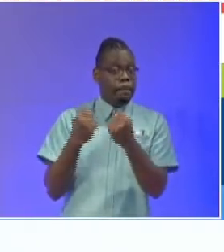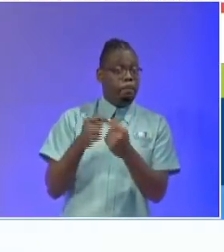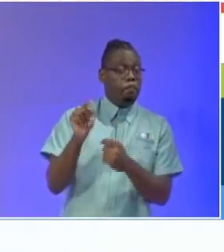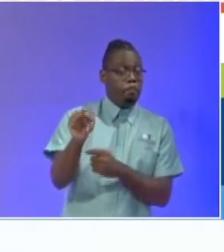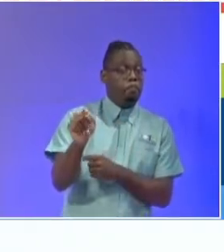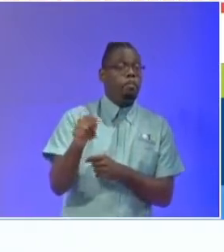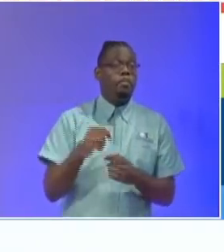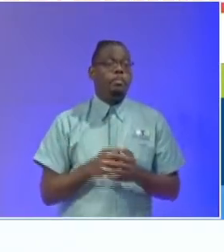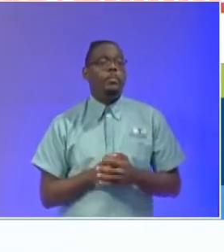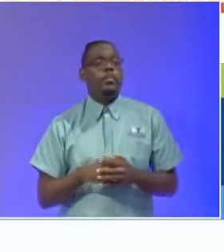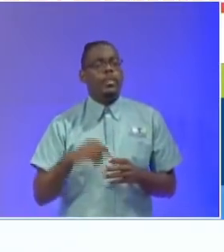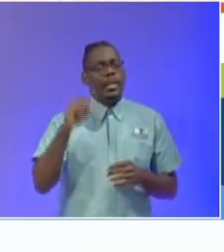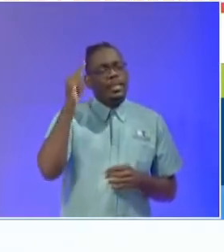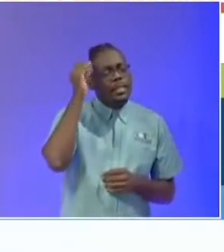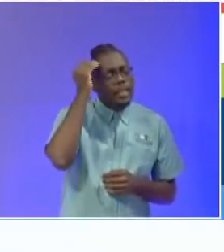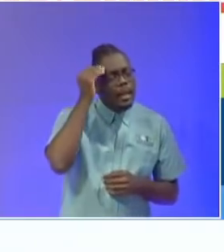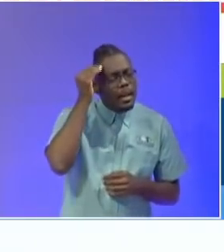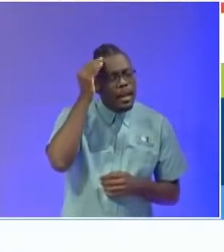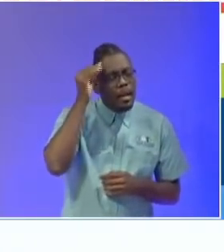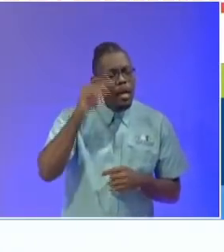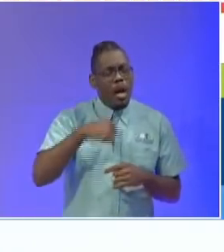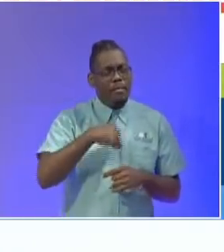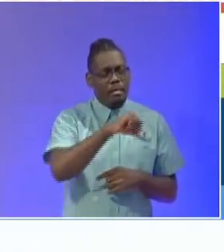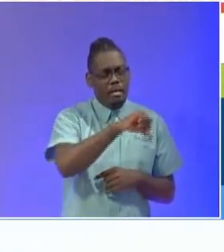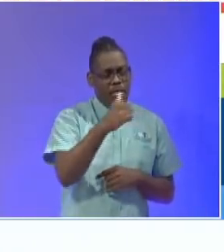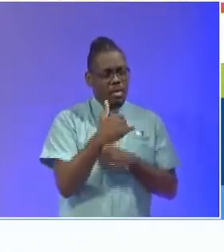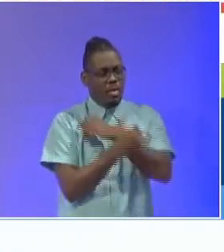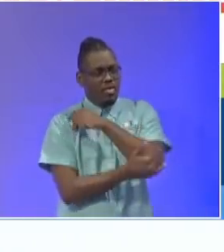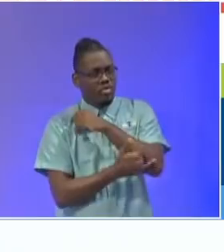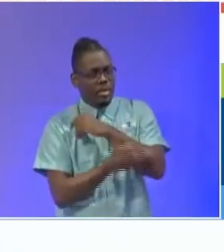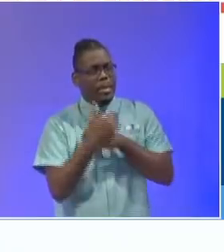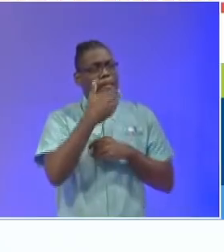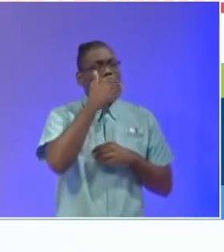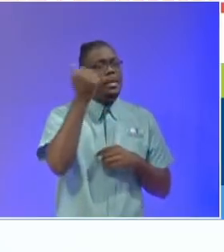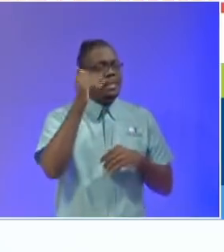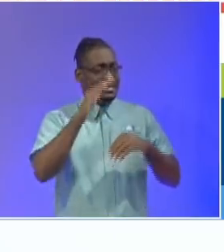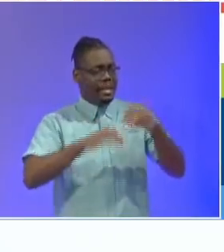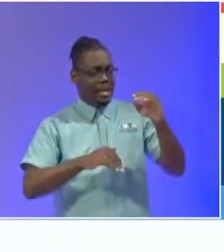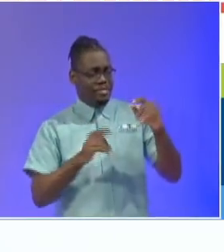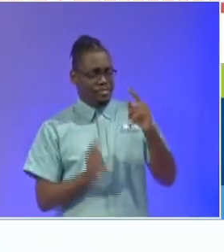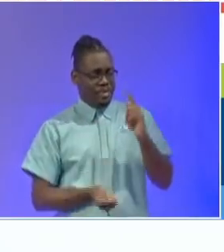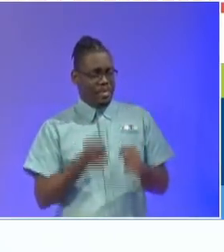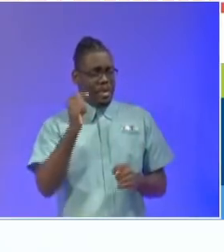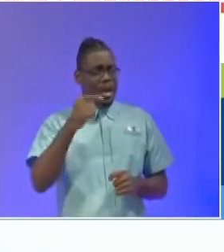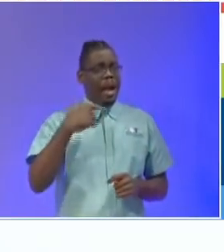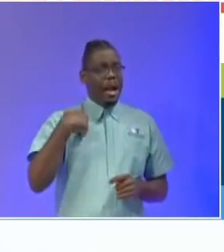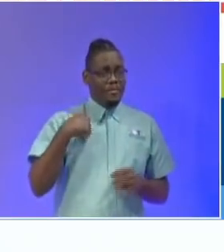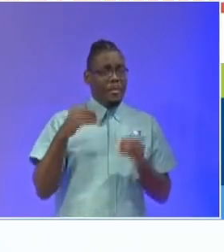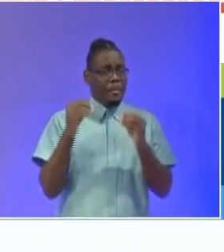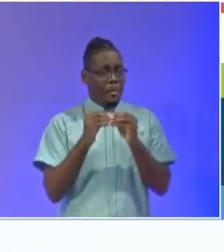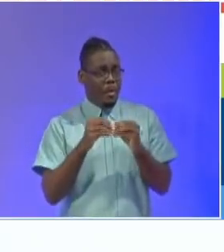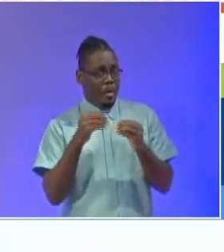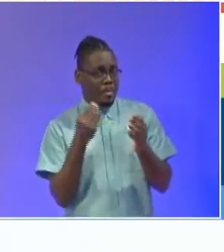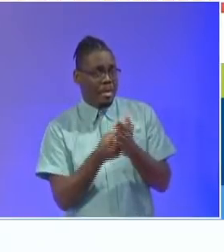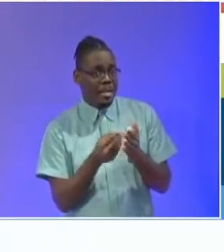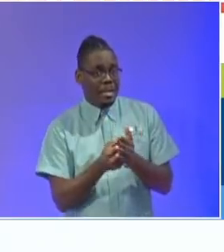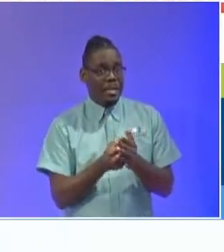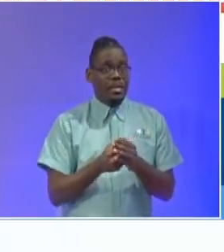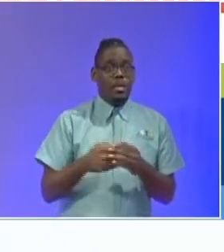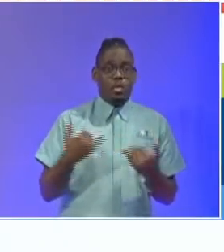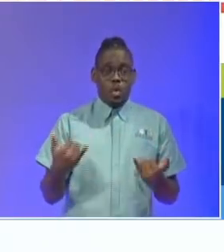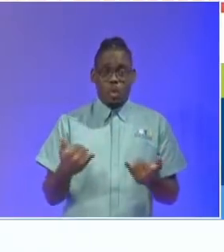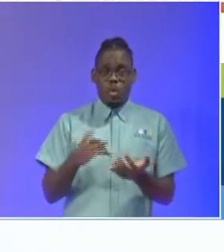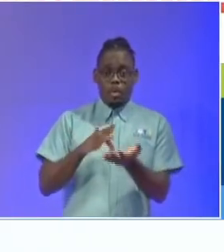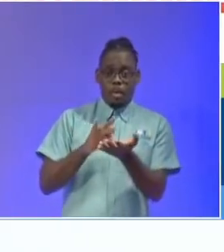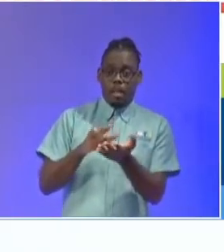that other countries more resourced than us have run out of these things. There was one country that was